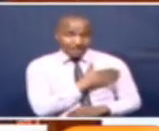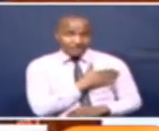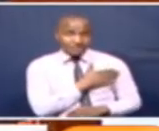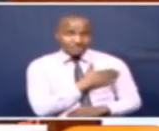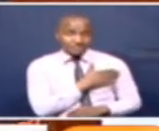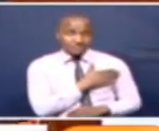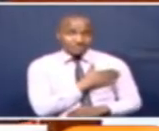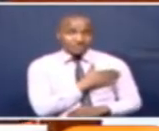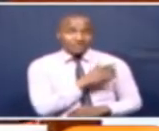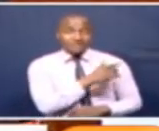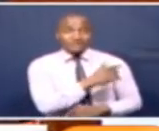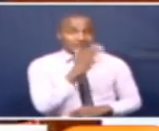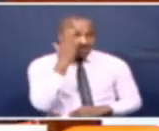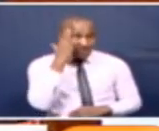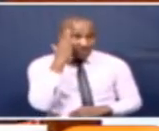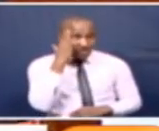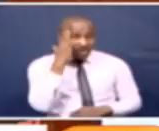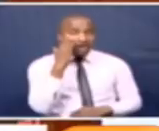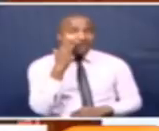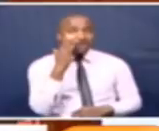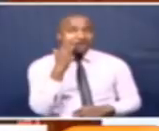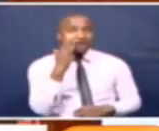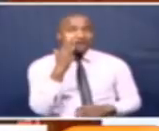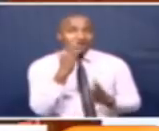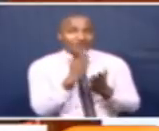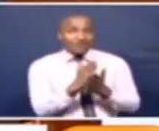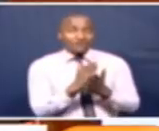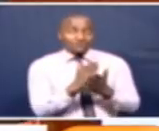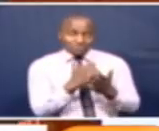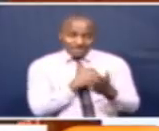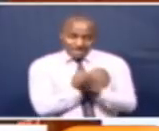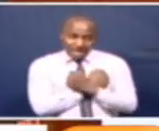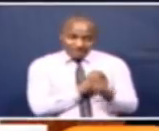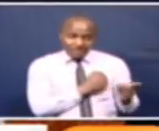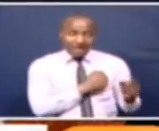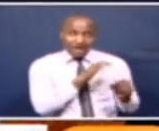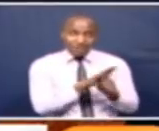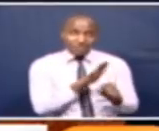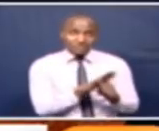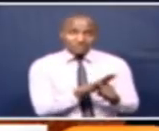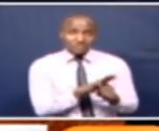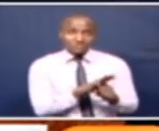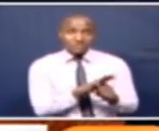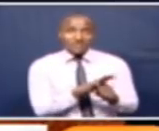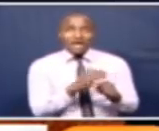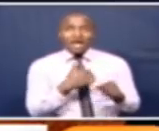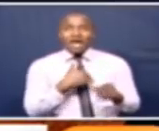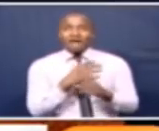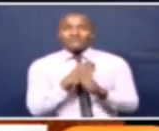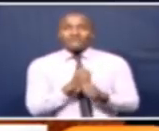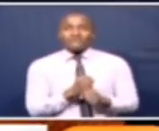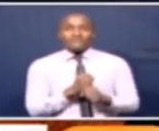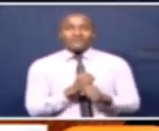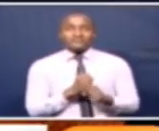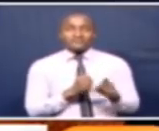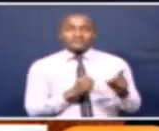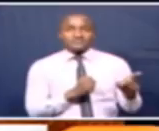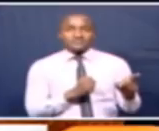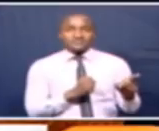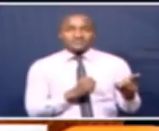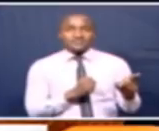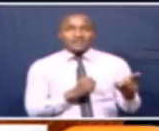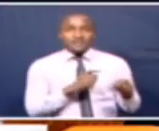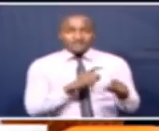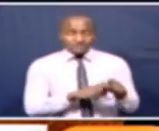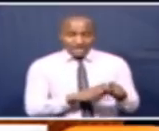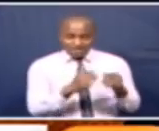Goldaline knows how much I love her, and I have confidence in her. As she was going to